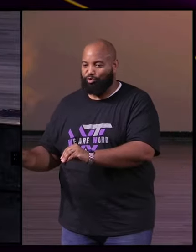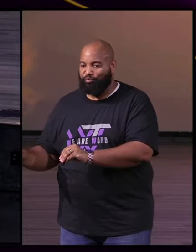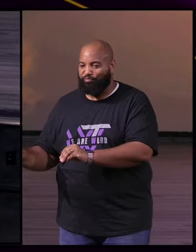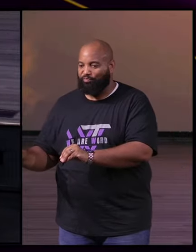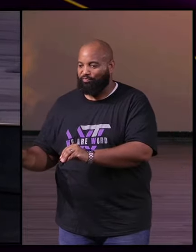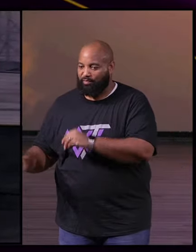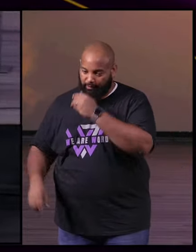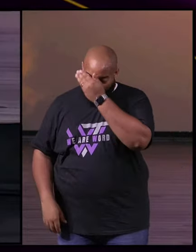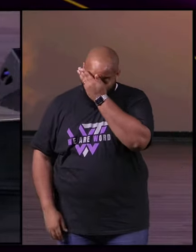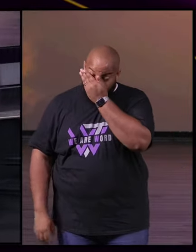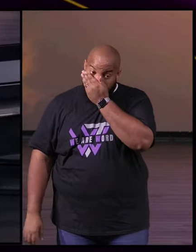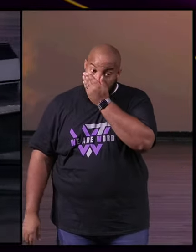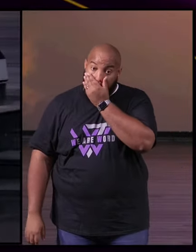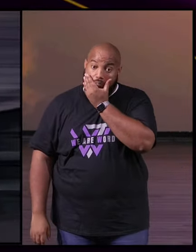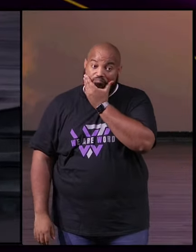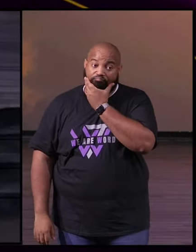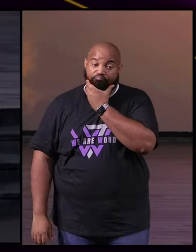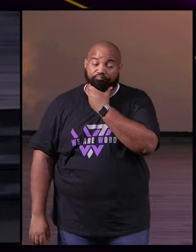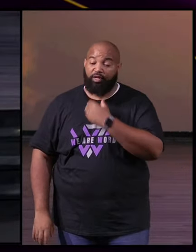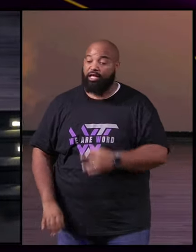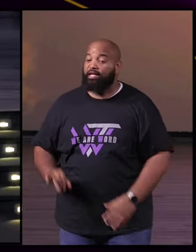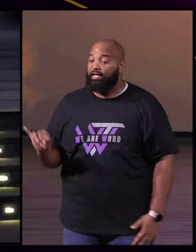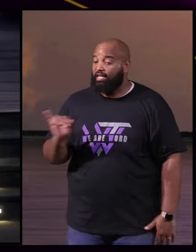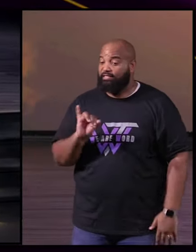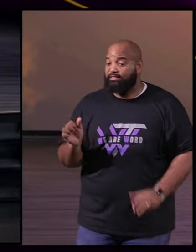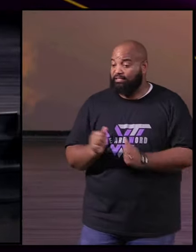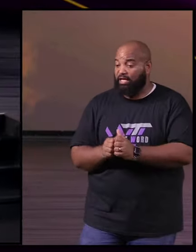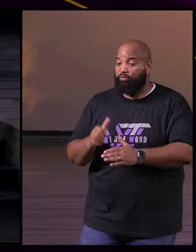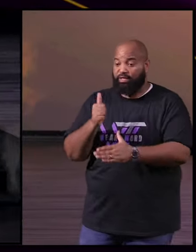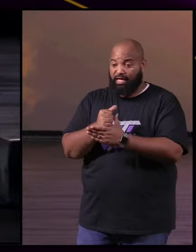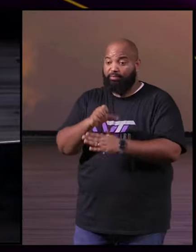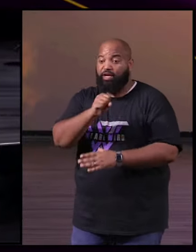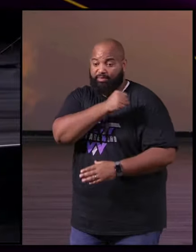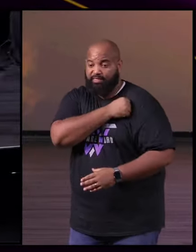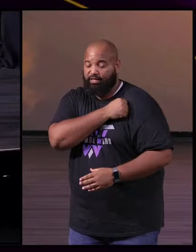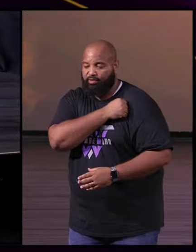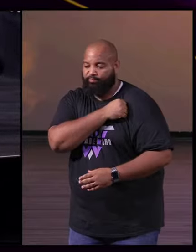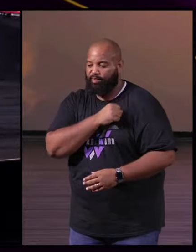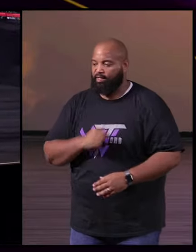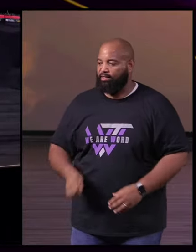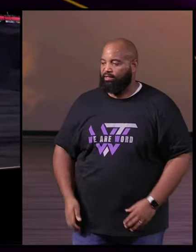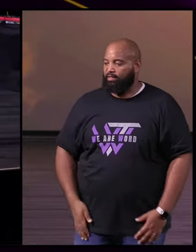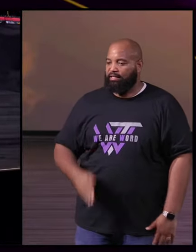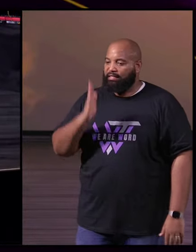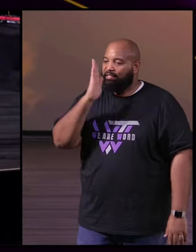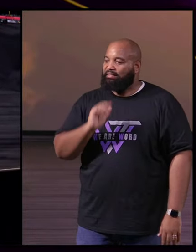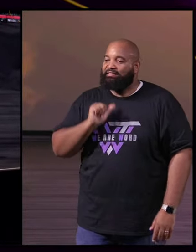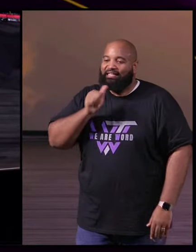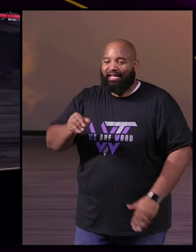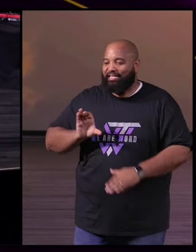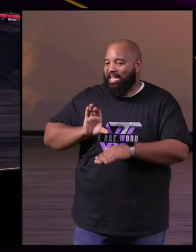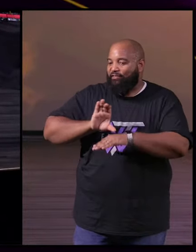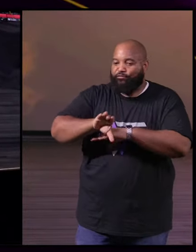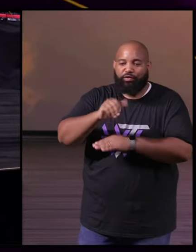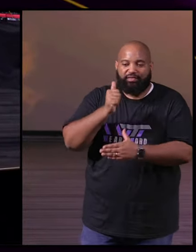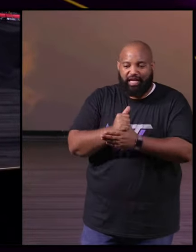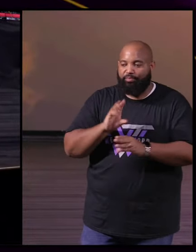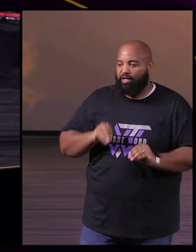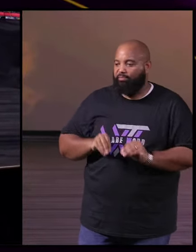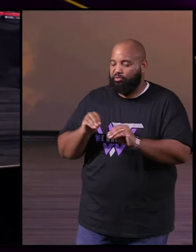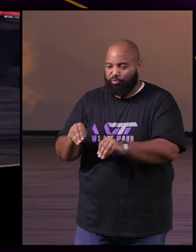now watch what happens. I want you to get what, I'm almost done. Y'all, I want you to get what happens. God sends